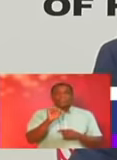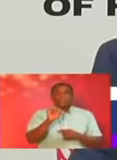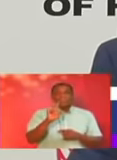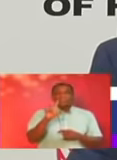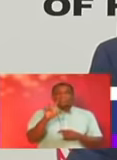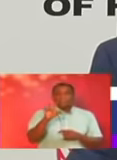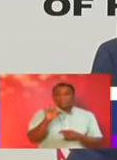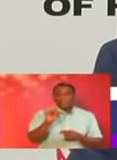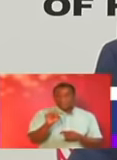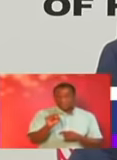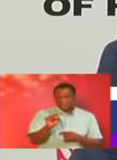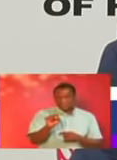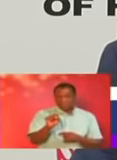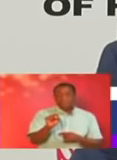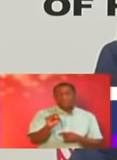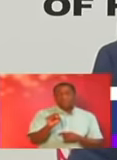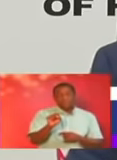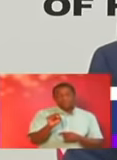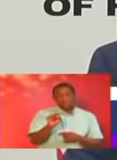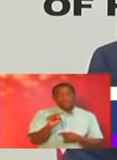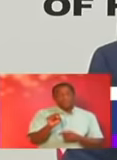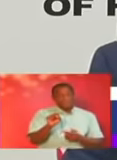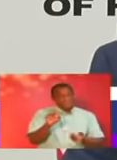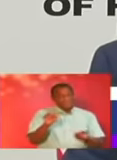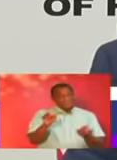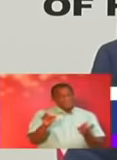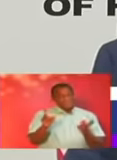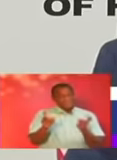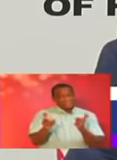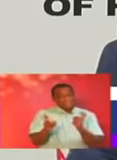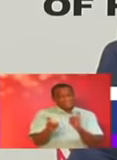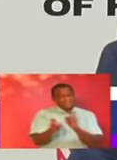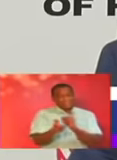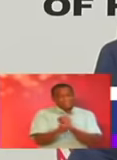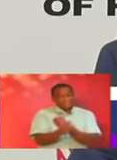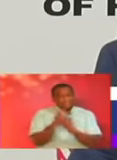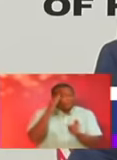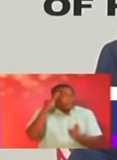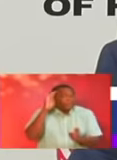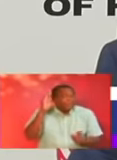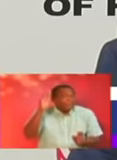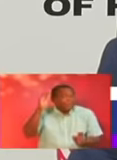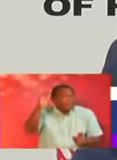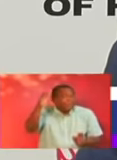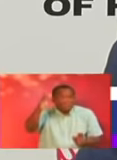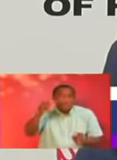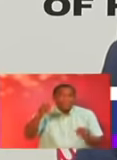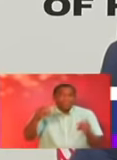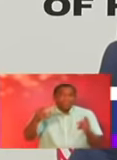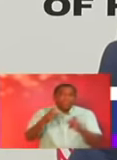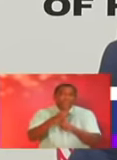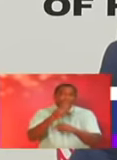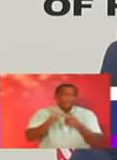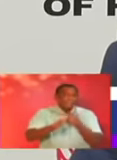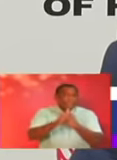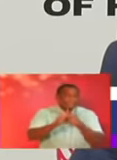is the Delta variant. We don't know what the other dangerous variant is going to be tomorrow, the day